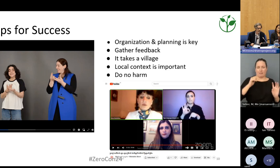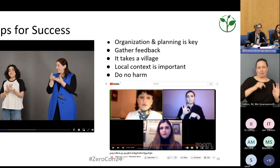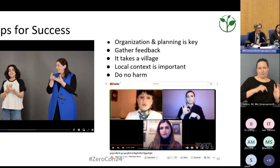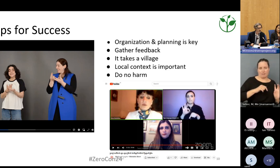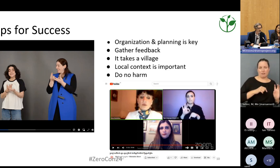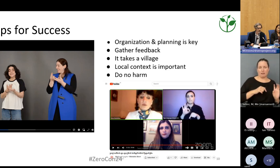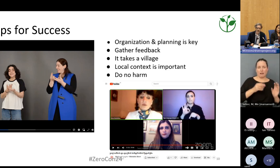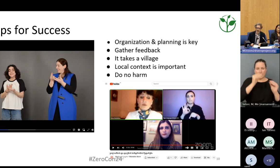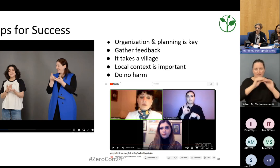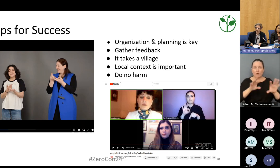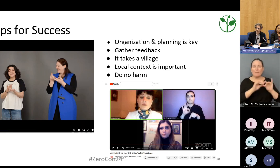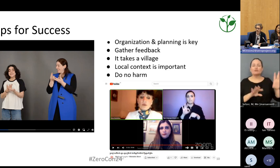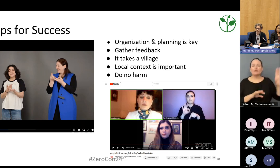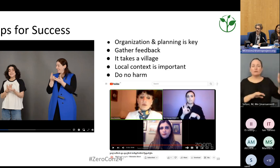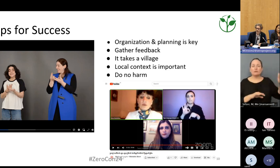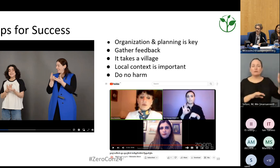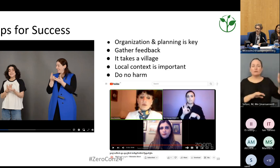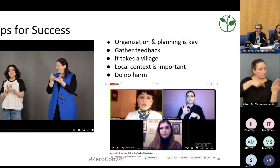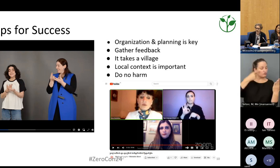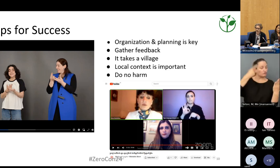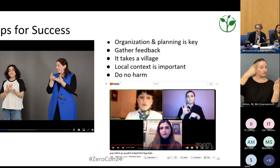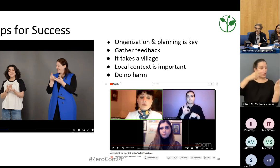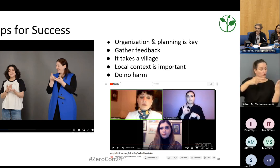it is correct and accurate and beneficial.